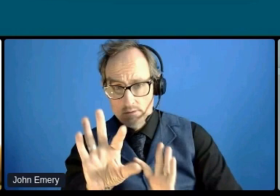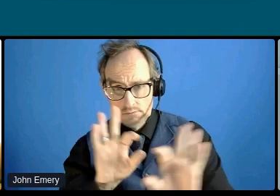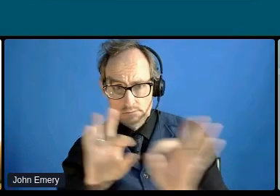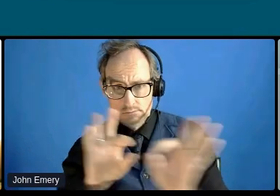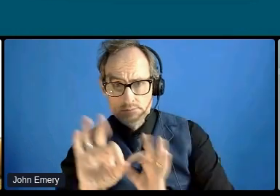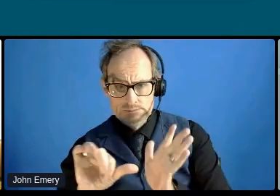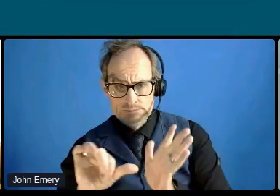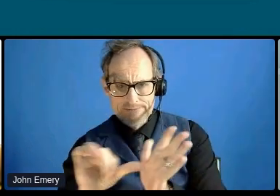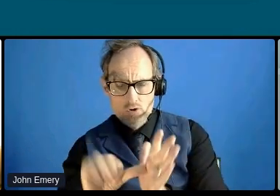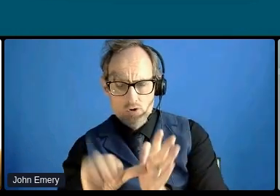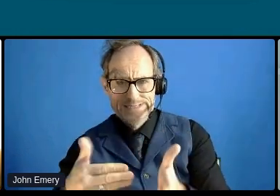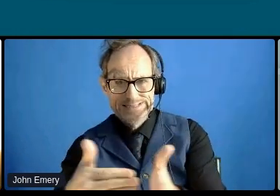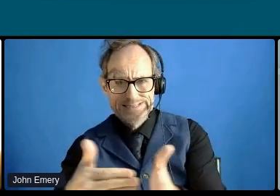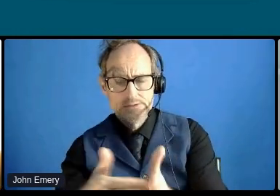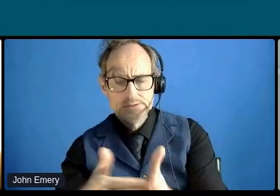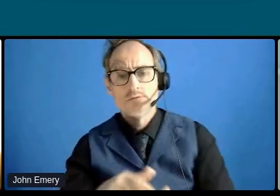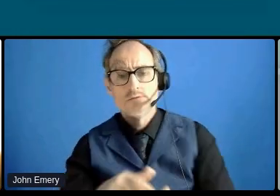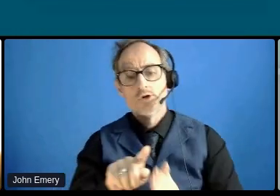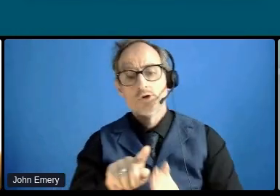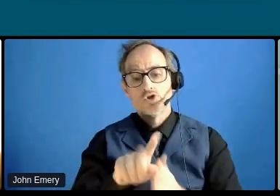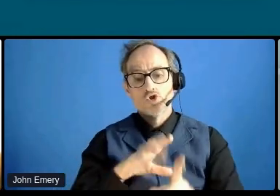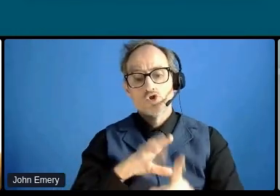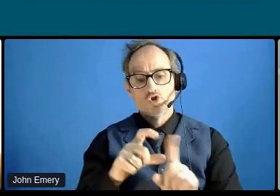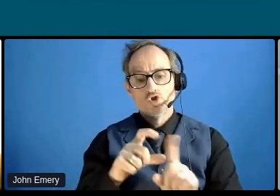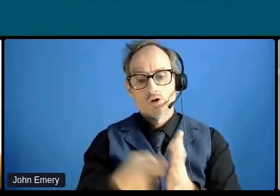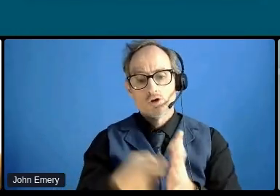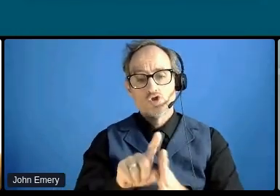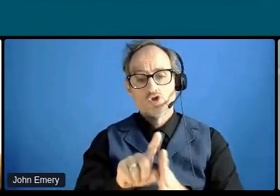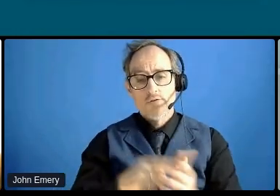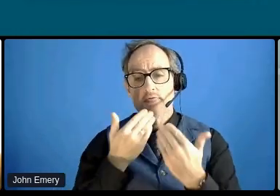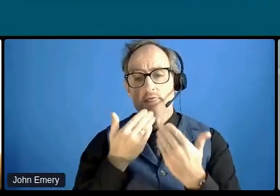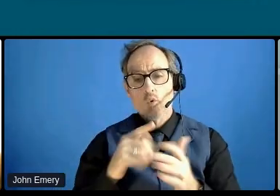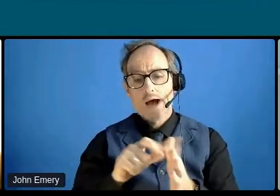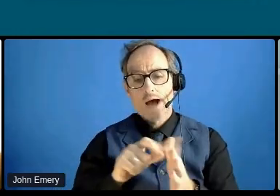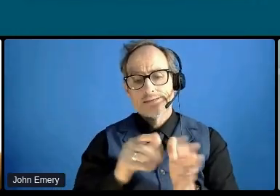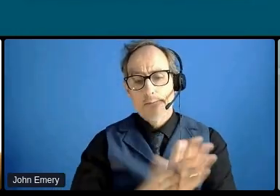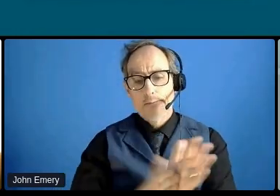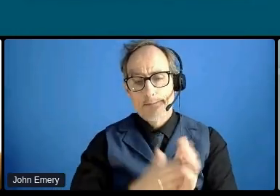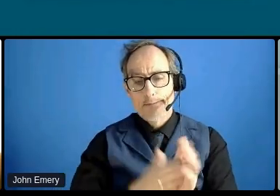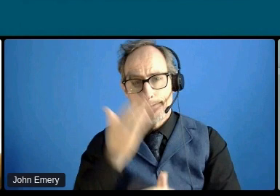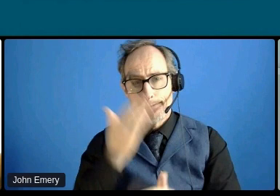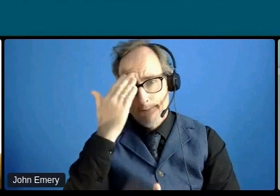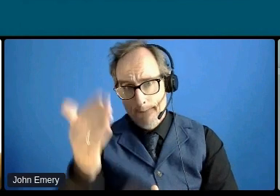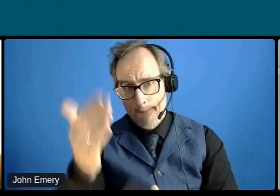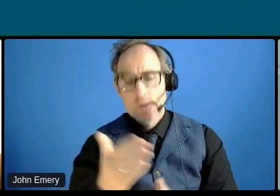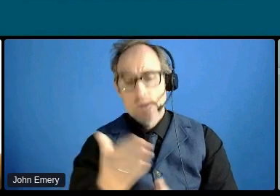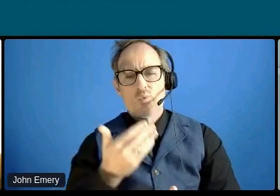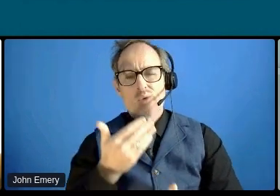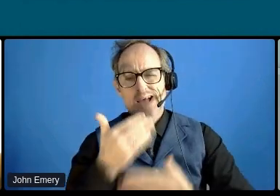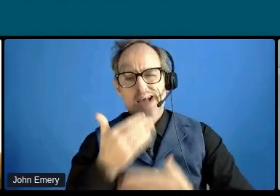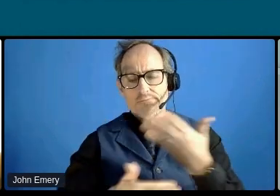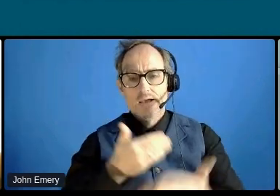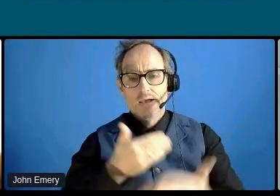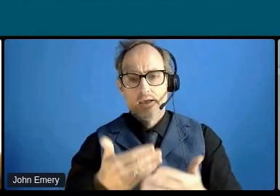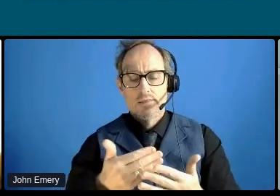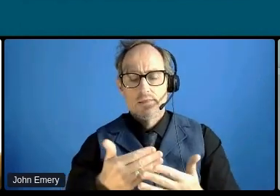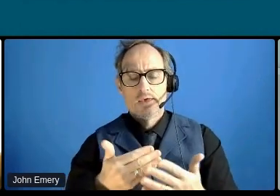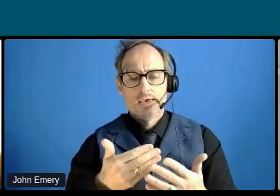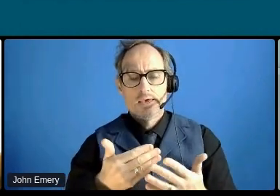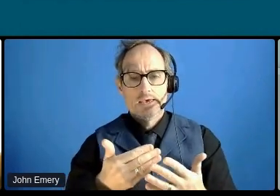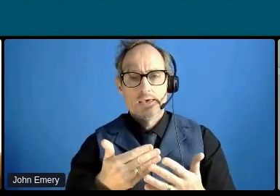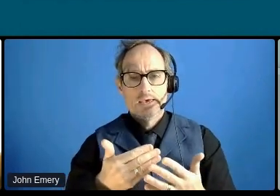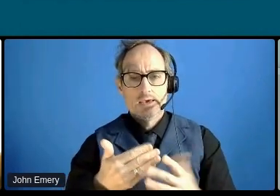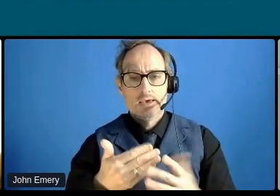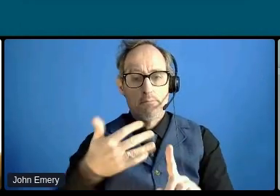Yes, thank you, Adam. So I think just to establish the background a little bit,